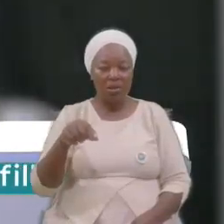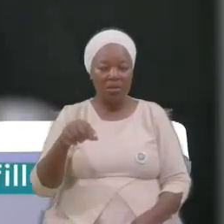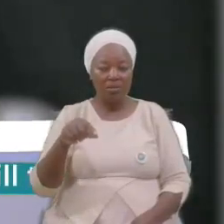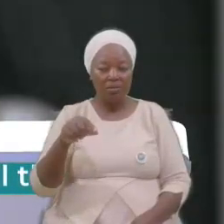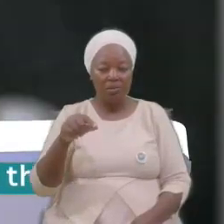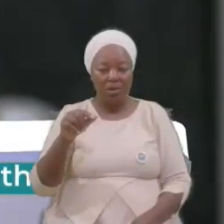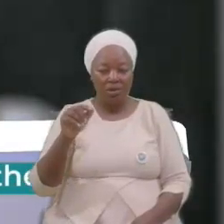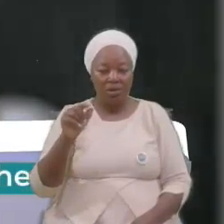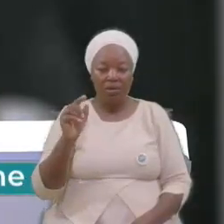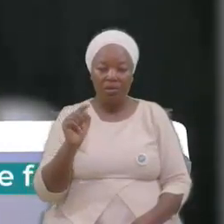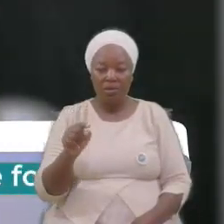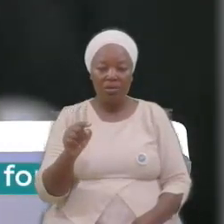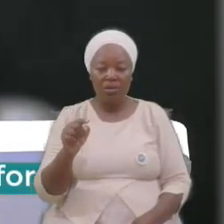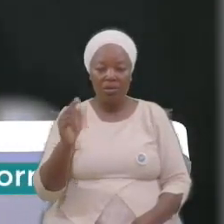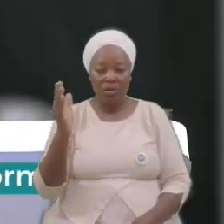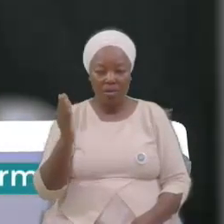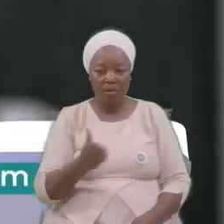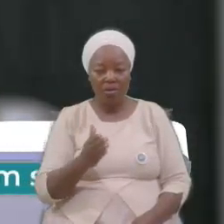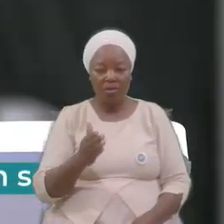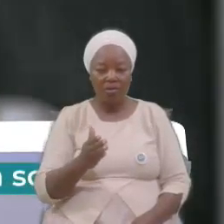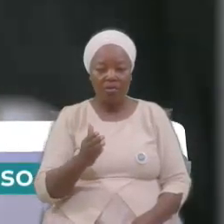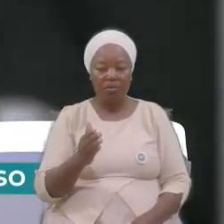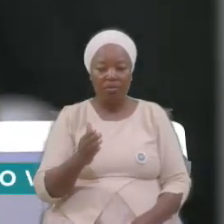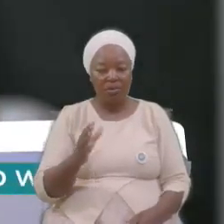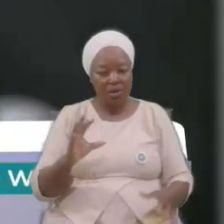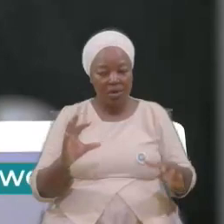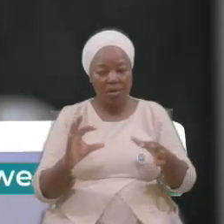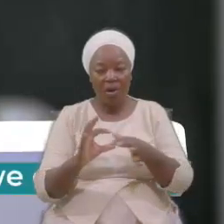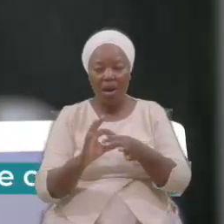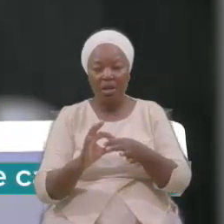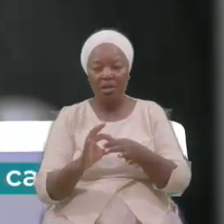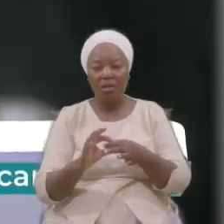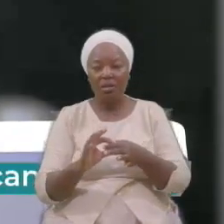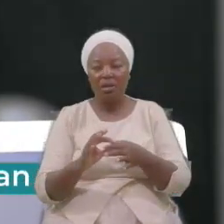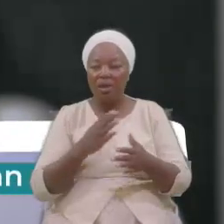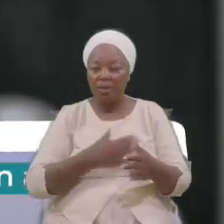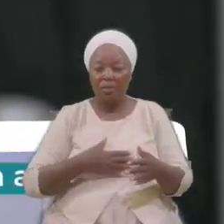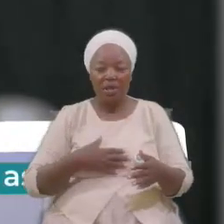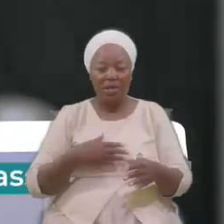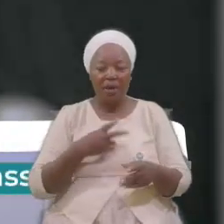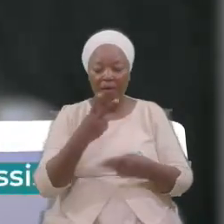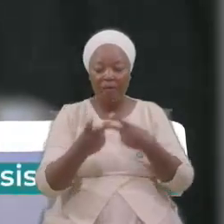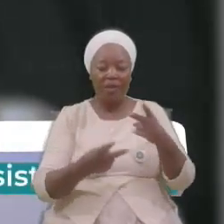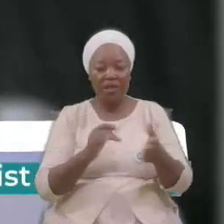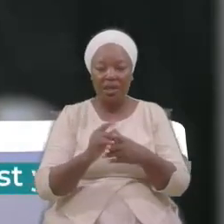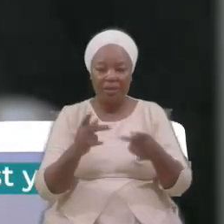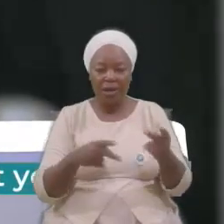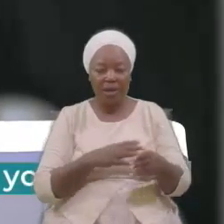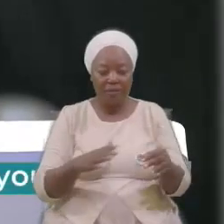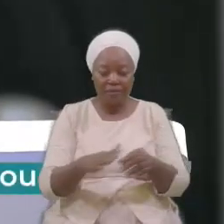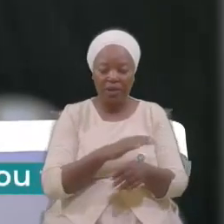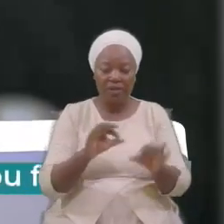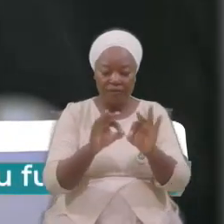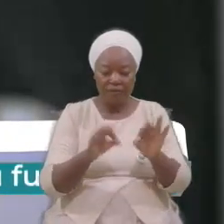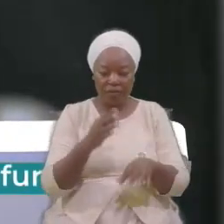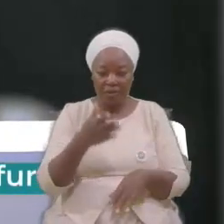gckheadquarters.org/connect. You click it below your player. Please visit it and fill out the form so we can assist